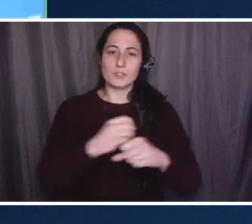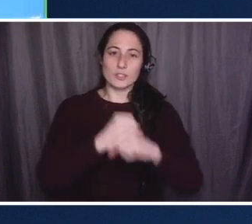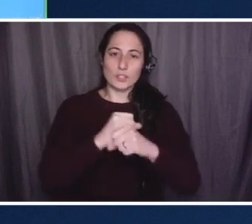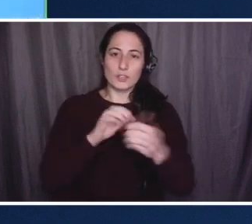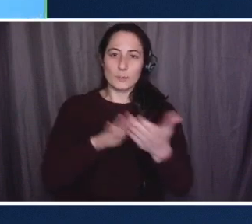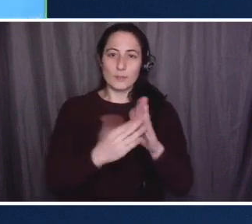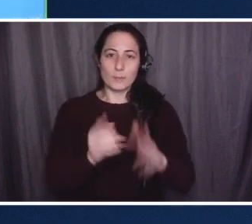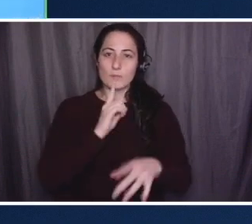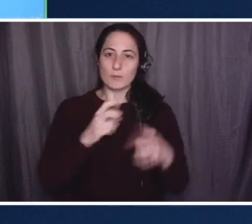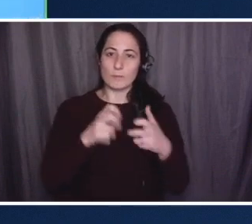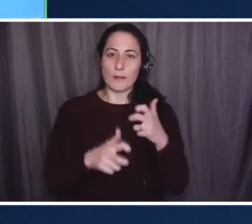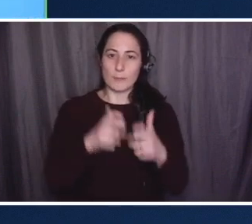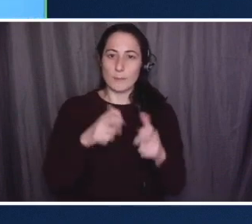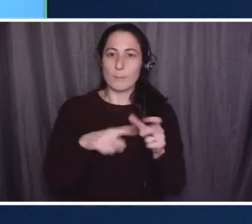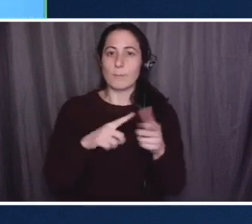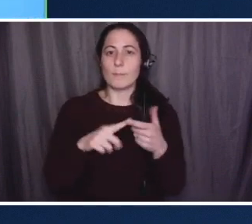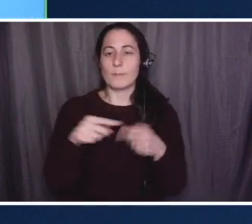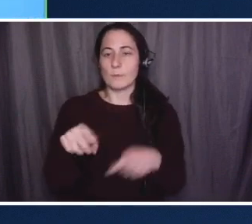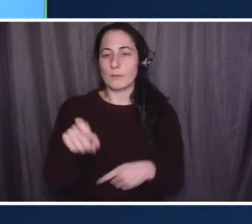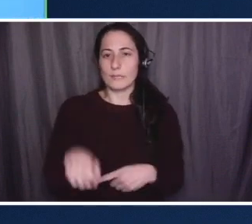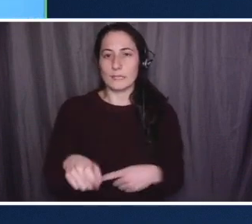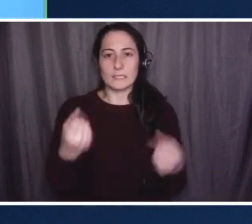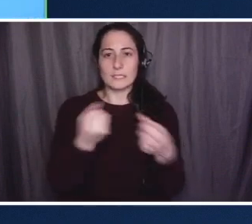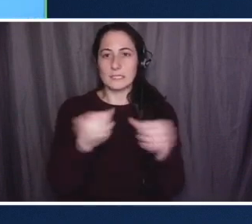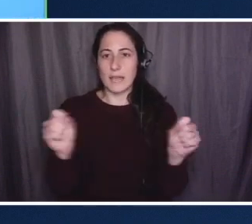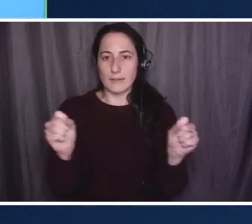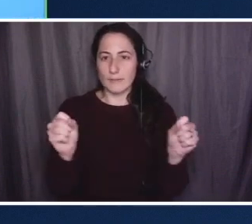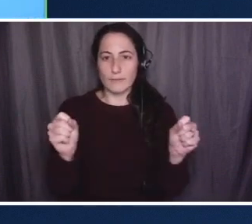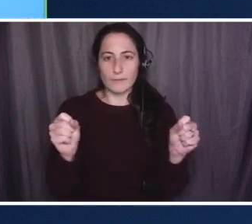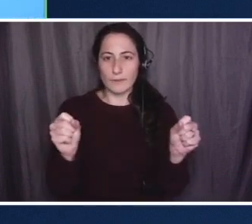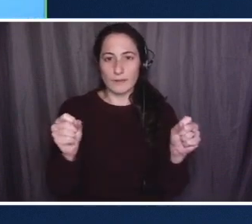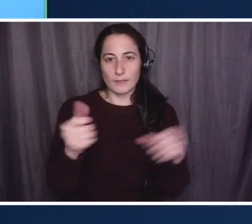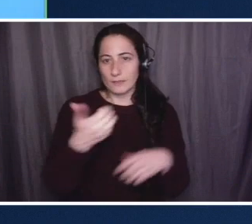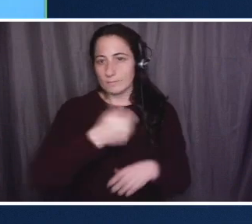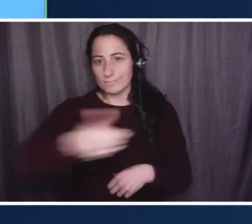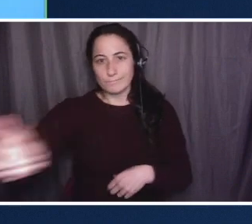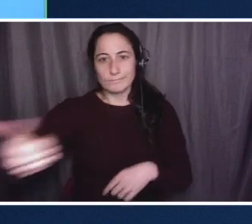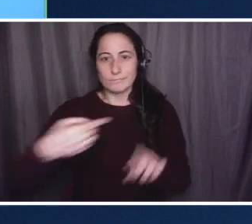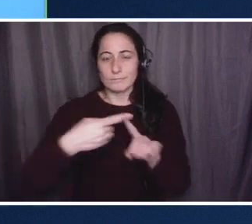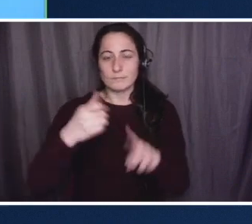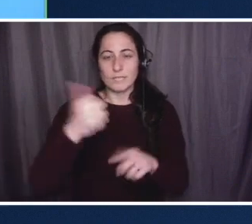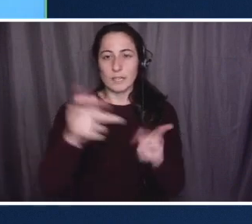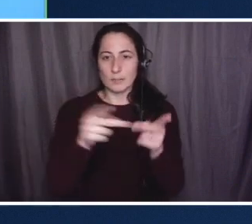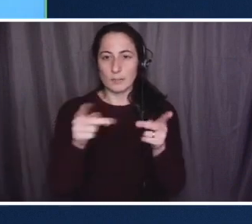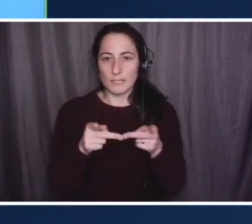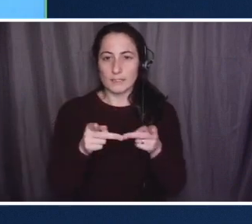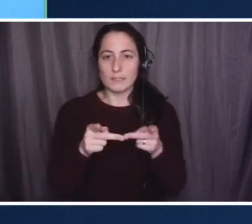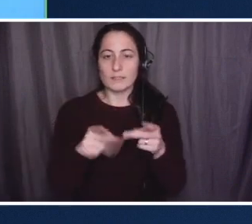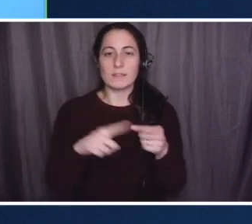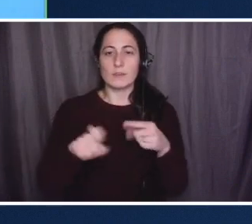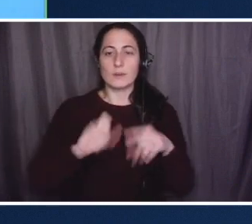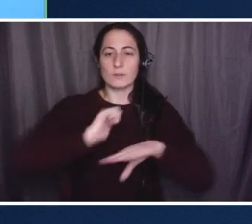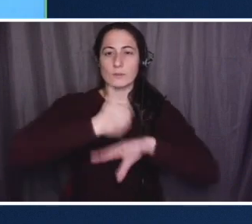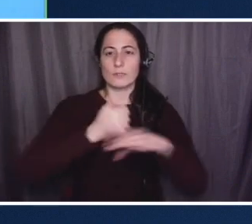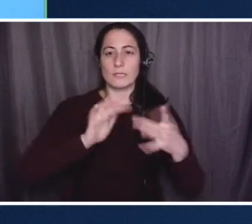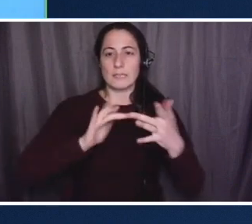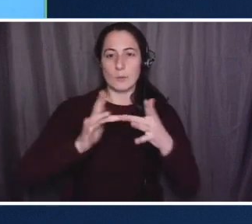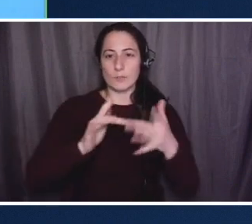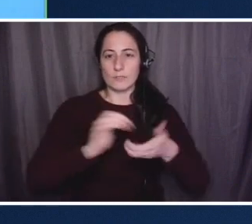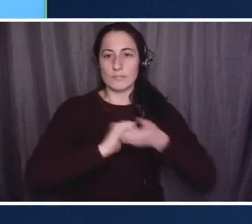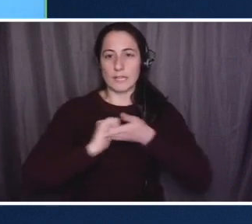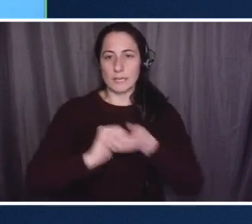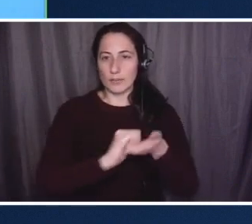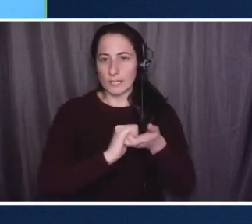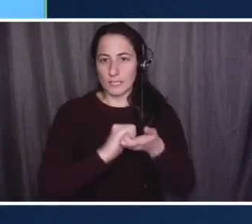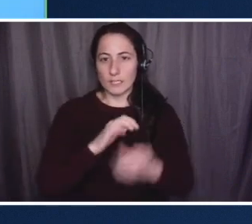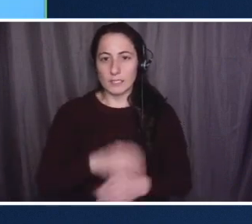need safe passages to get them out. You also need to create networks of solidarity. And